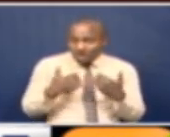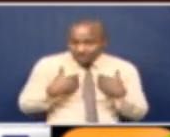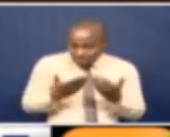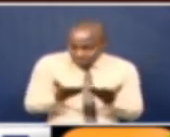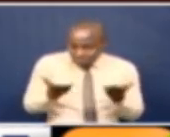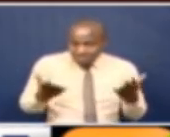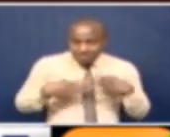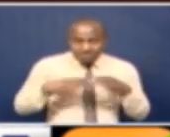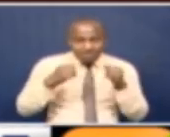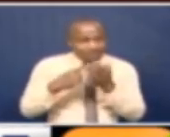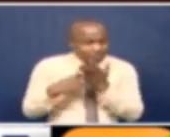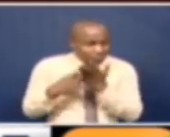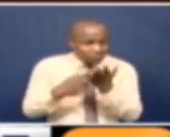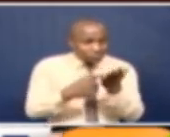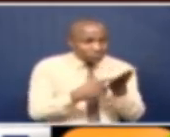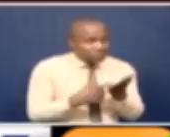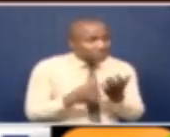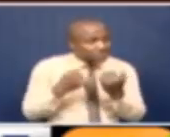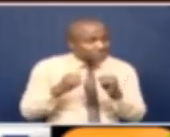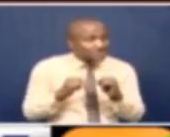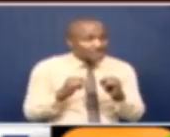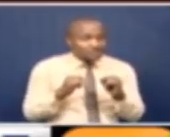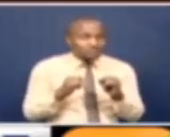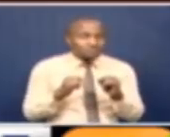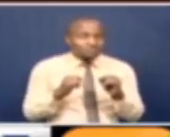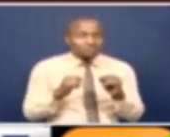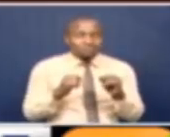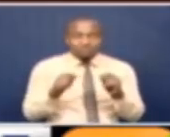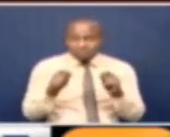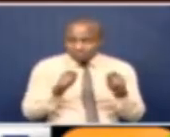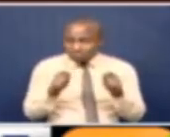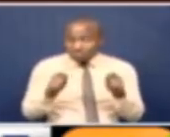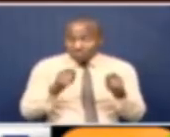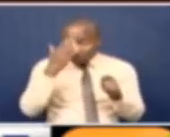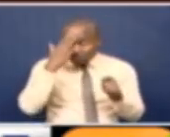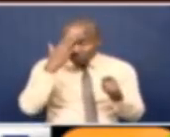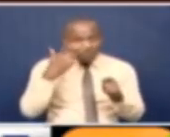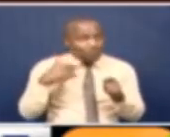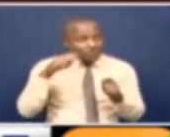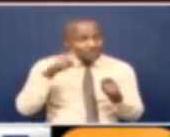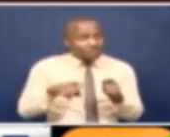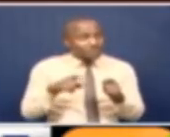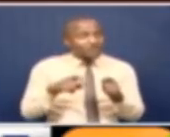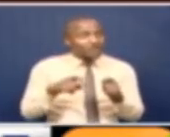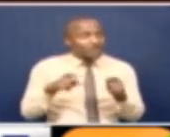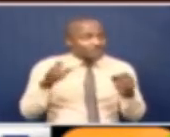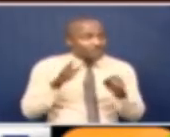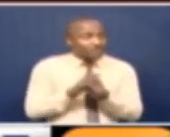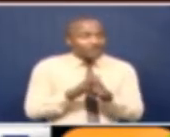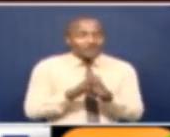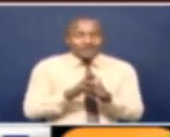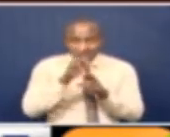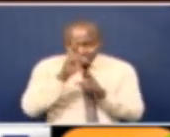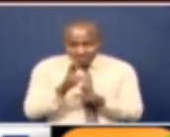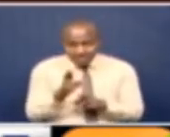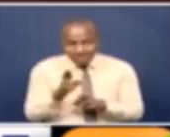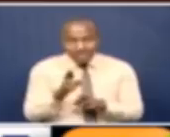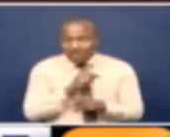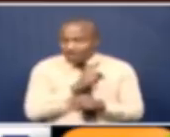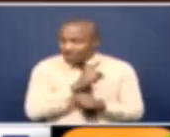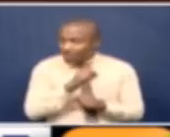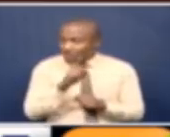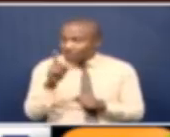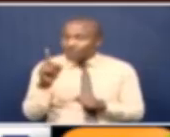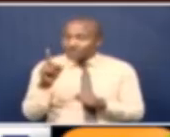can actually talk and try to meet somewhere. You know, we are demanding for full respect of every